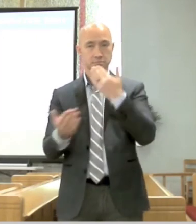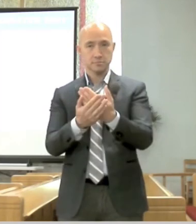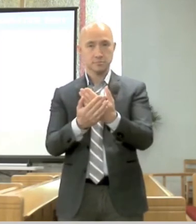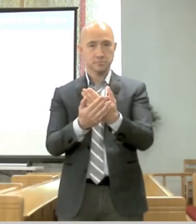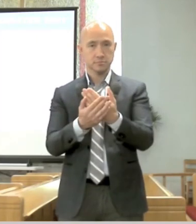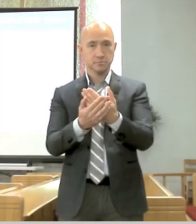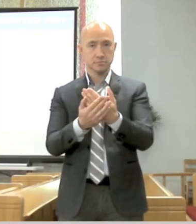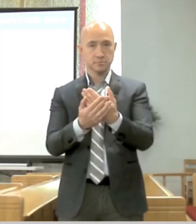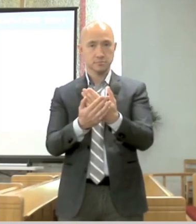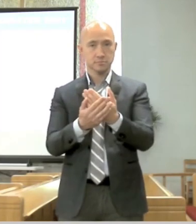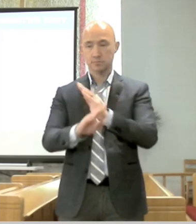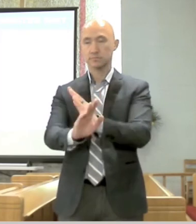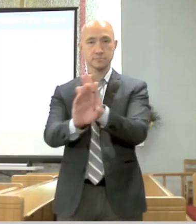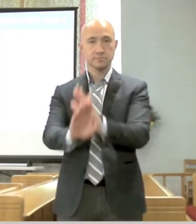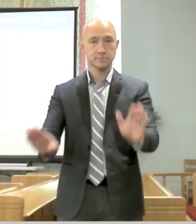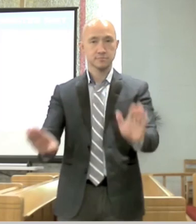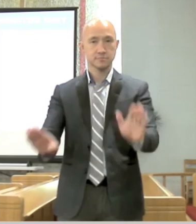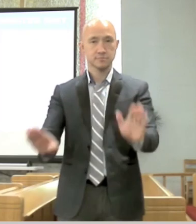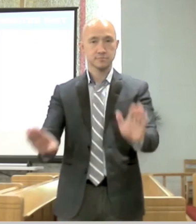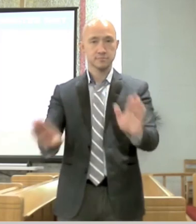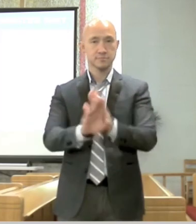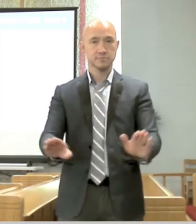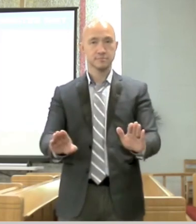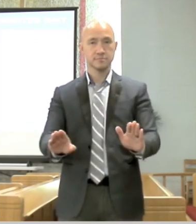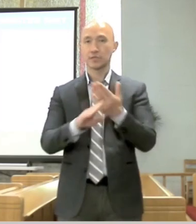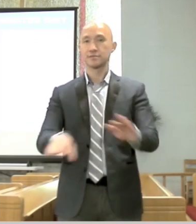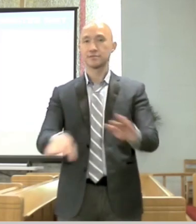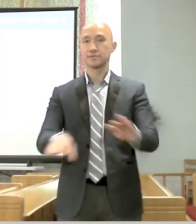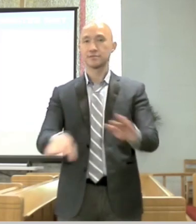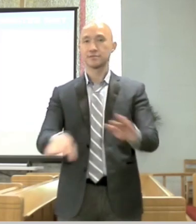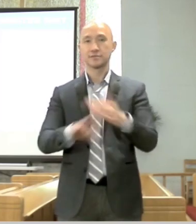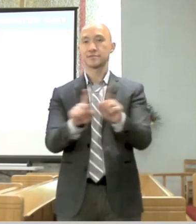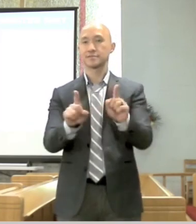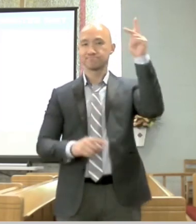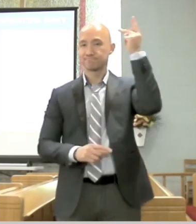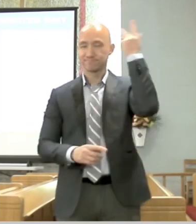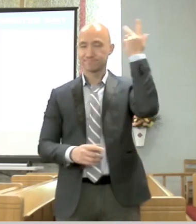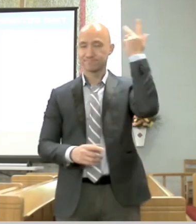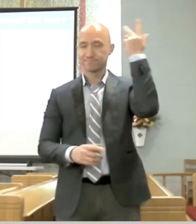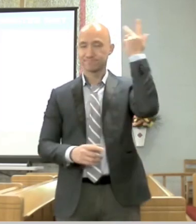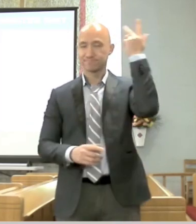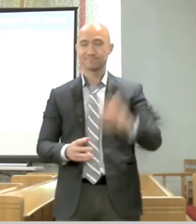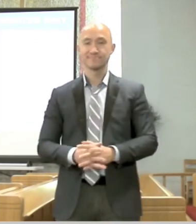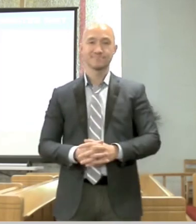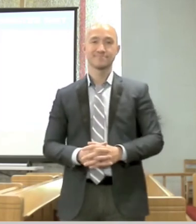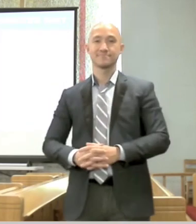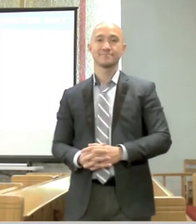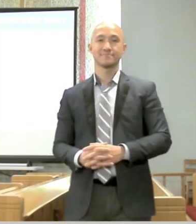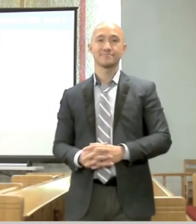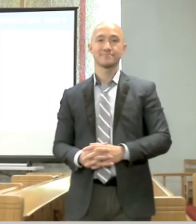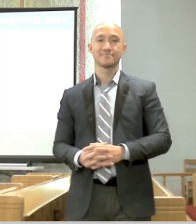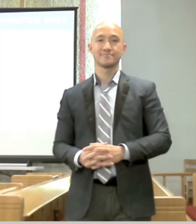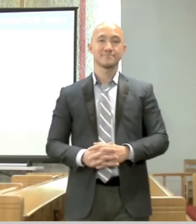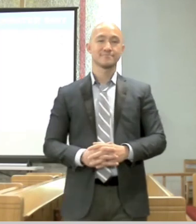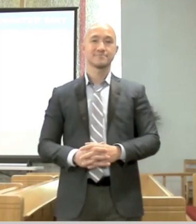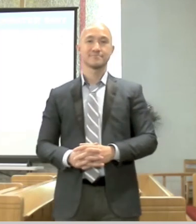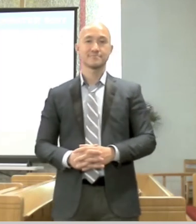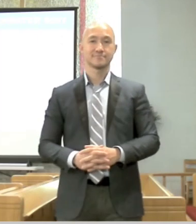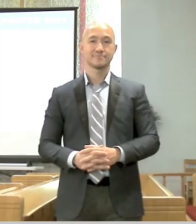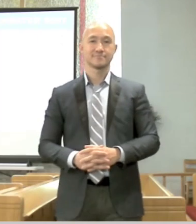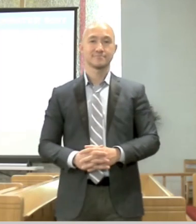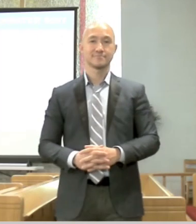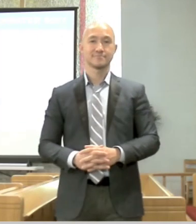peace. Don't do it the way Pilate did it, though, by washing his hands. There's no such thing, and that's going to be